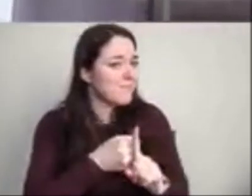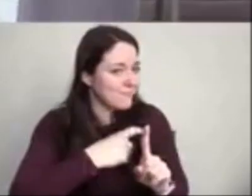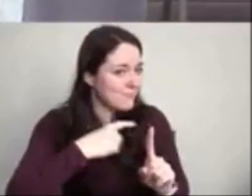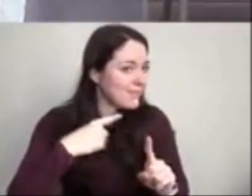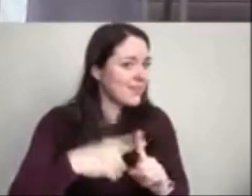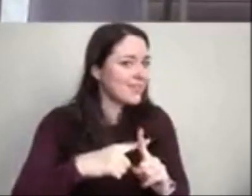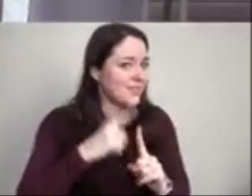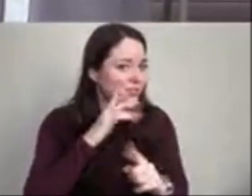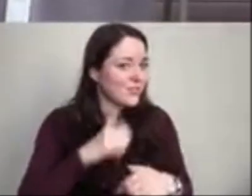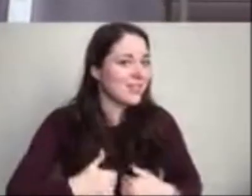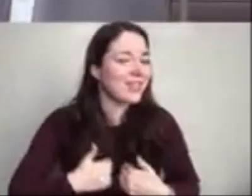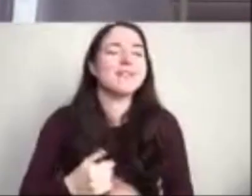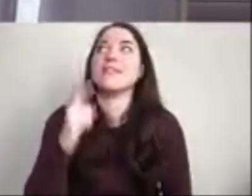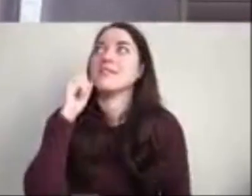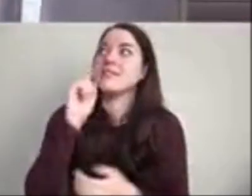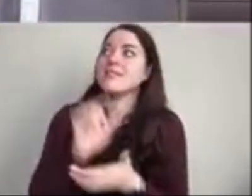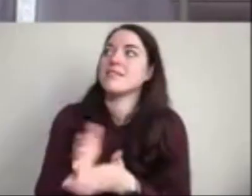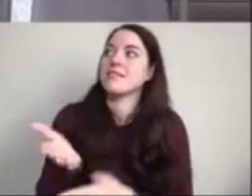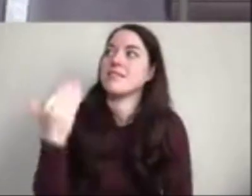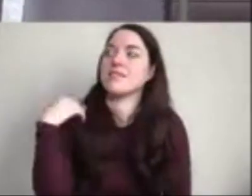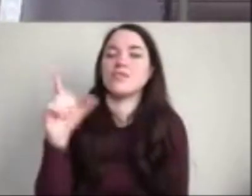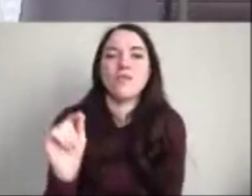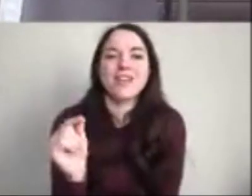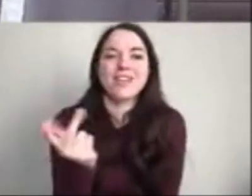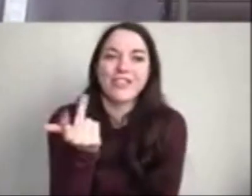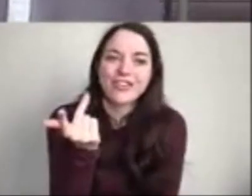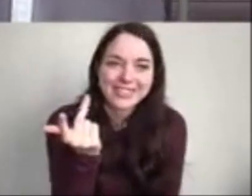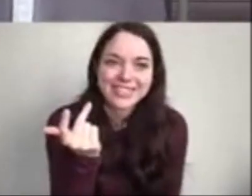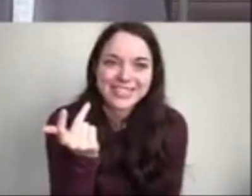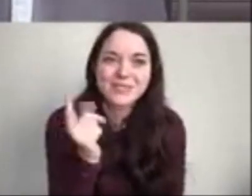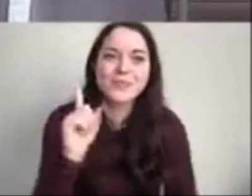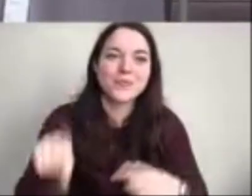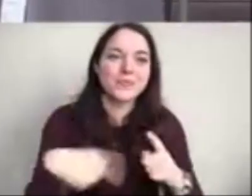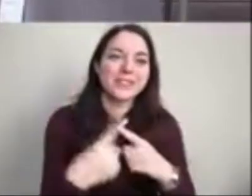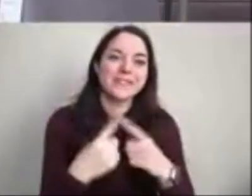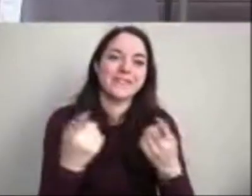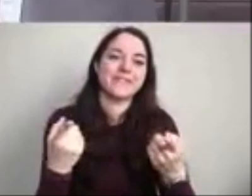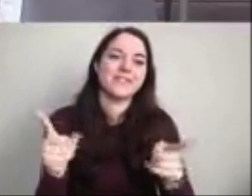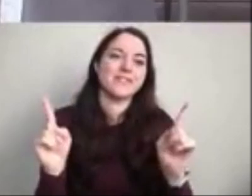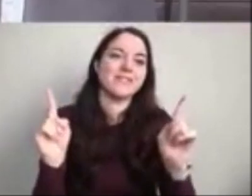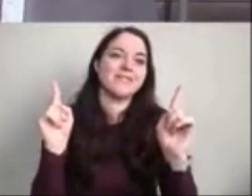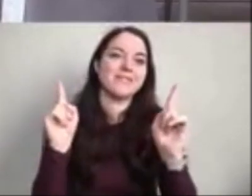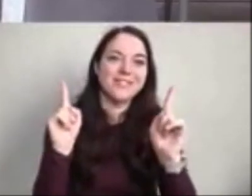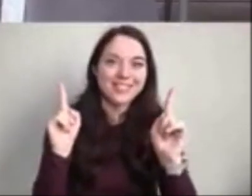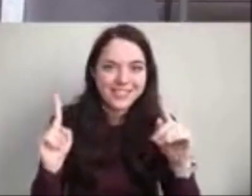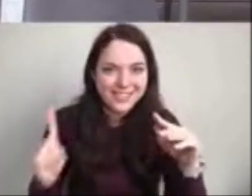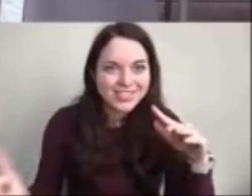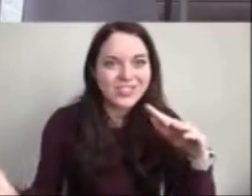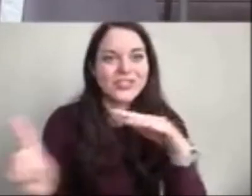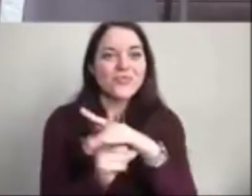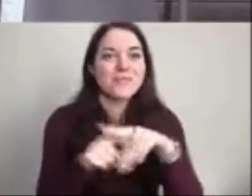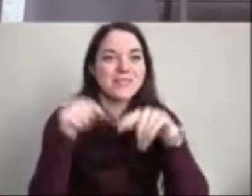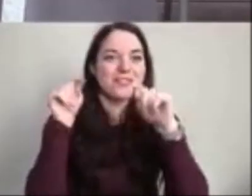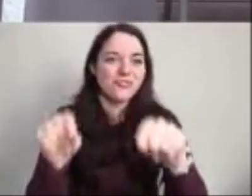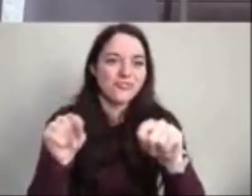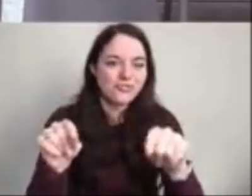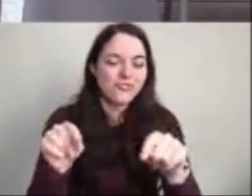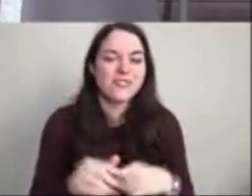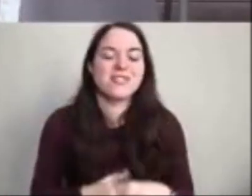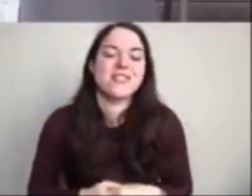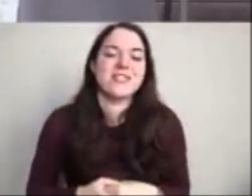believe 2013 is when I first experienced the church, and